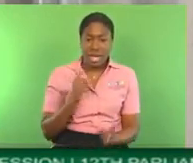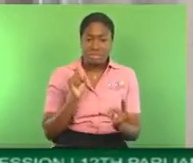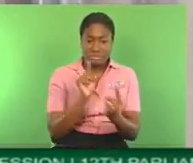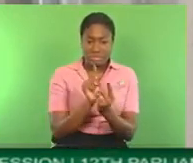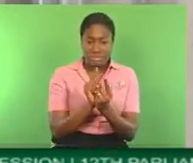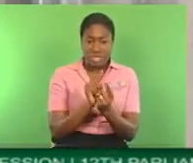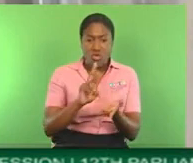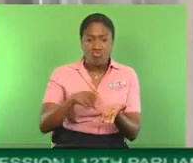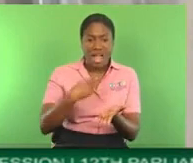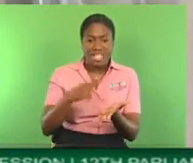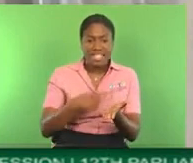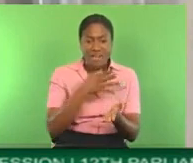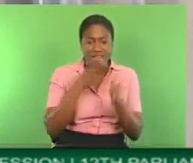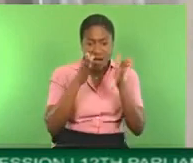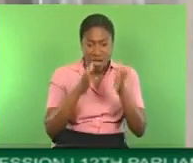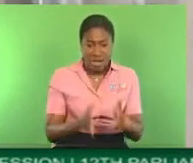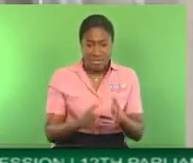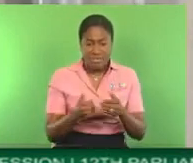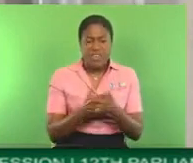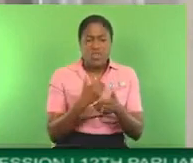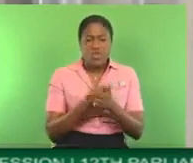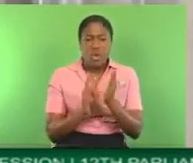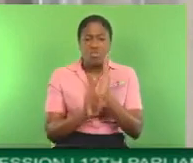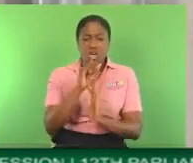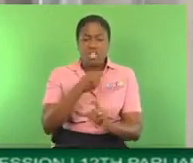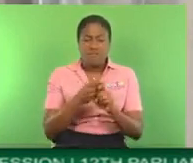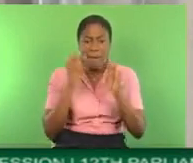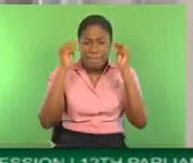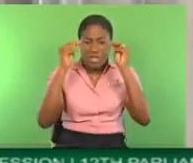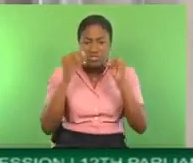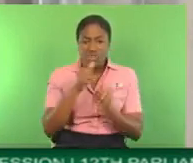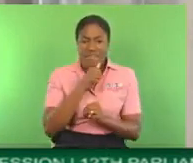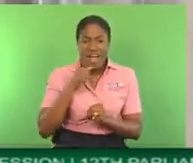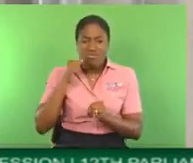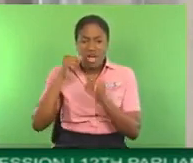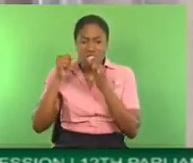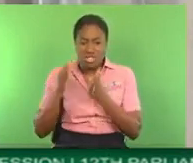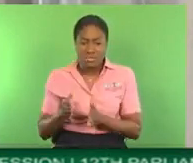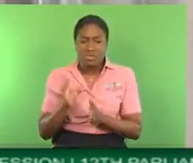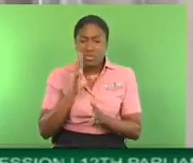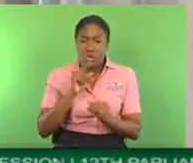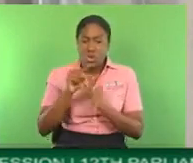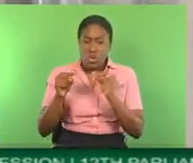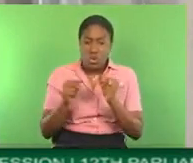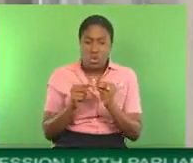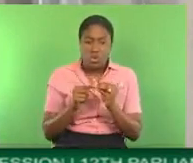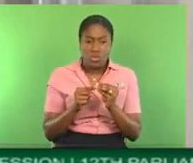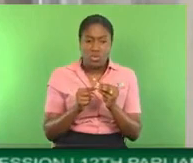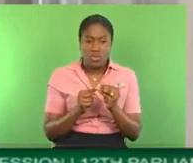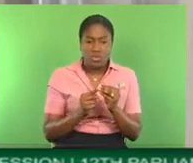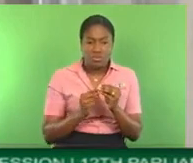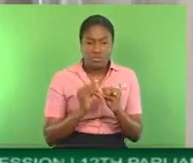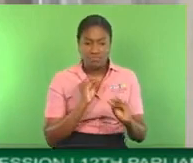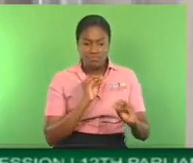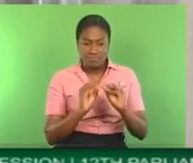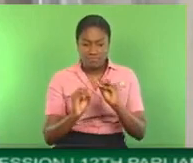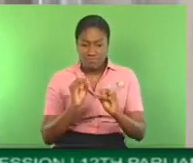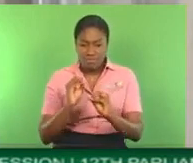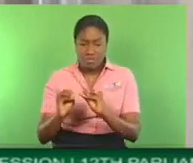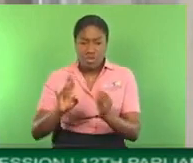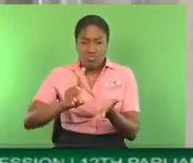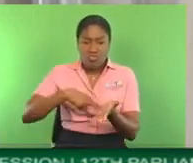It's a new project by the Ministry of Agriculture. It's called Revitalization and Modernization of the